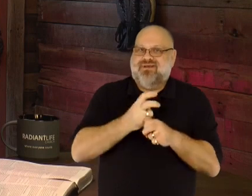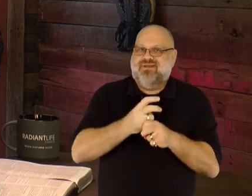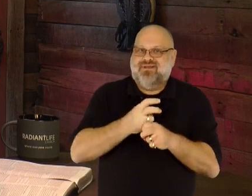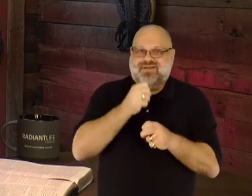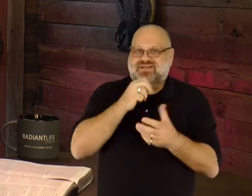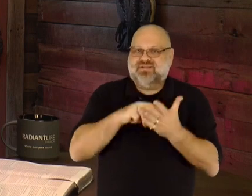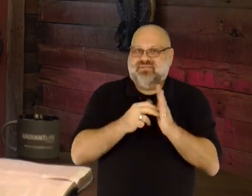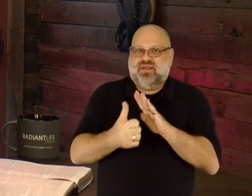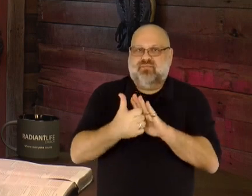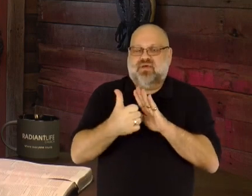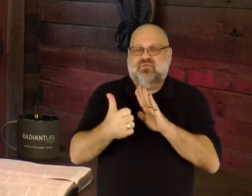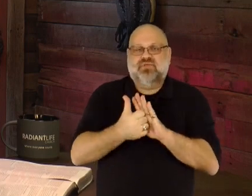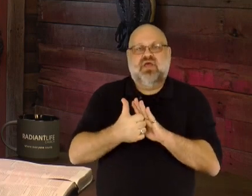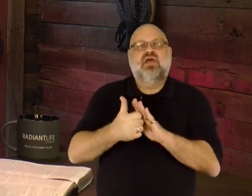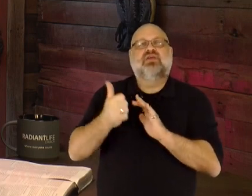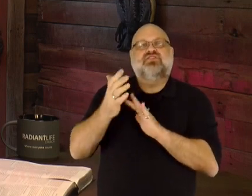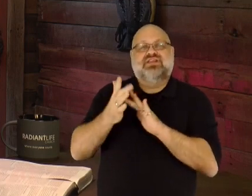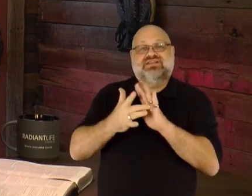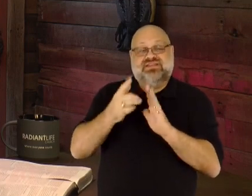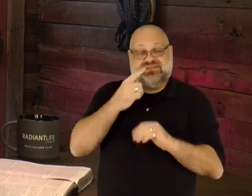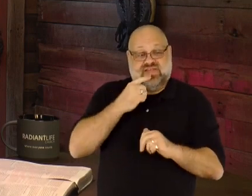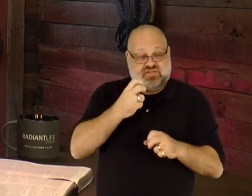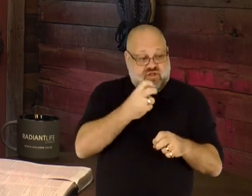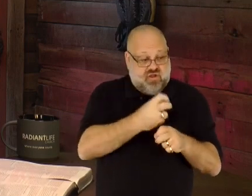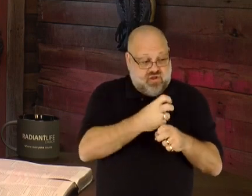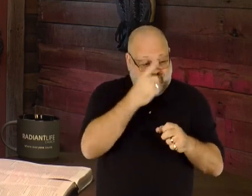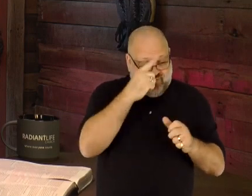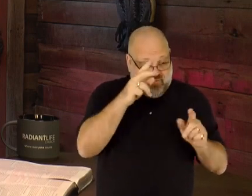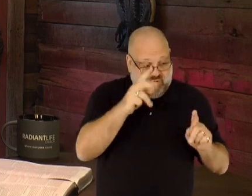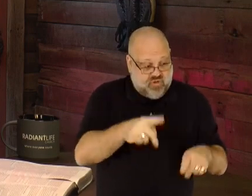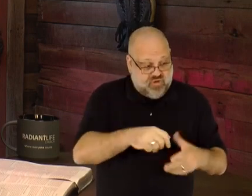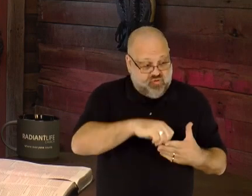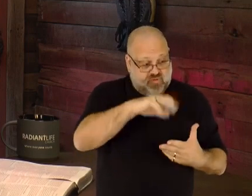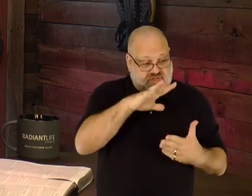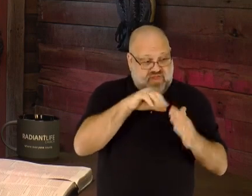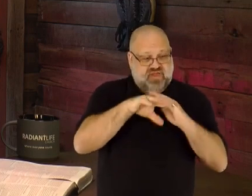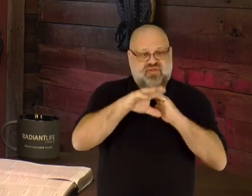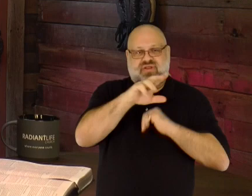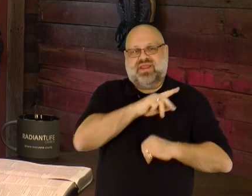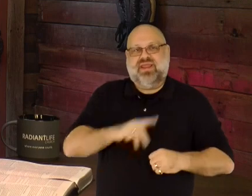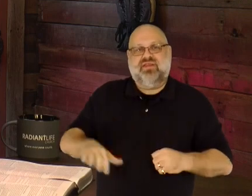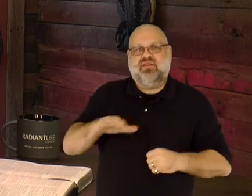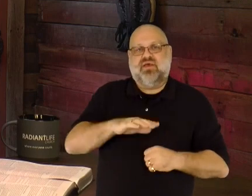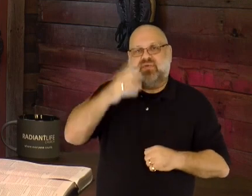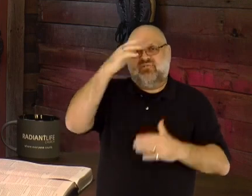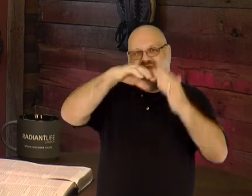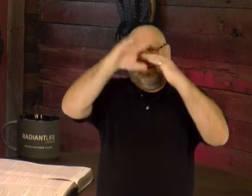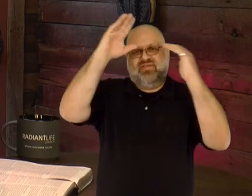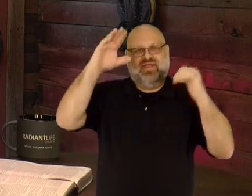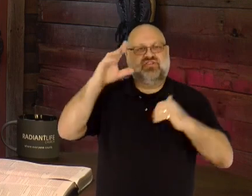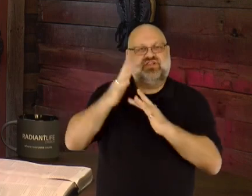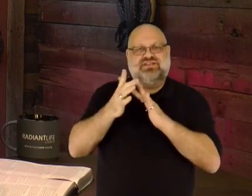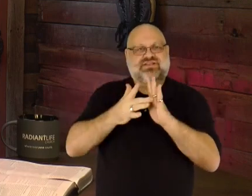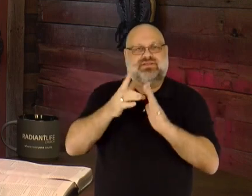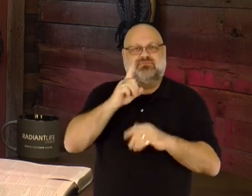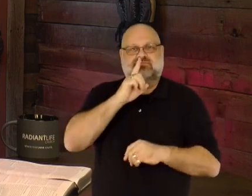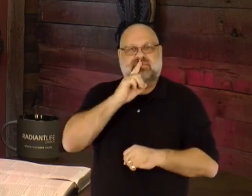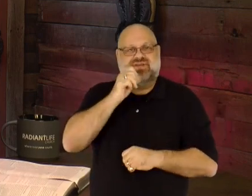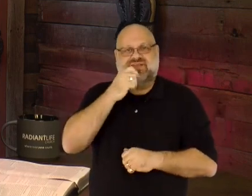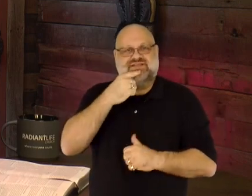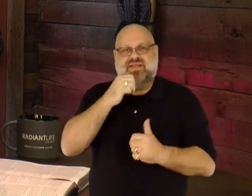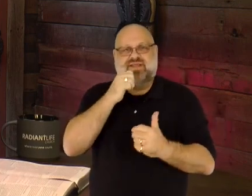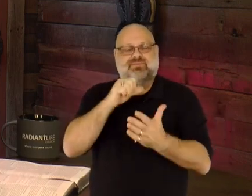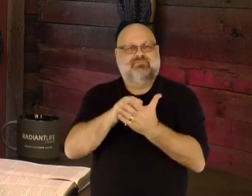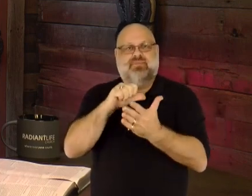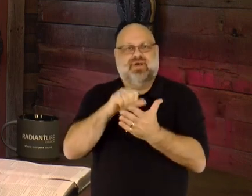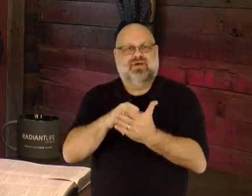said, "It is hard for someone who is rich to enter the kingdom of heaven." Jesus did not say it is impossible. This reminds me of the